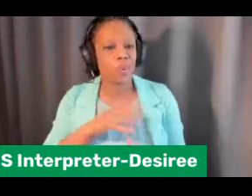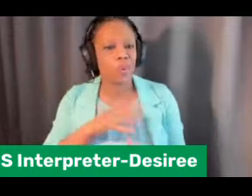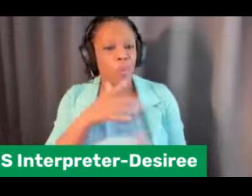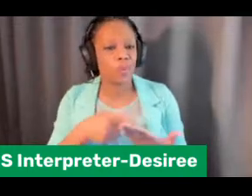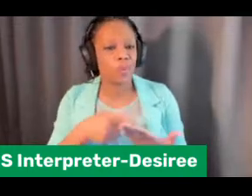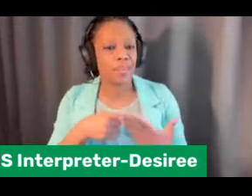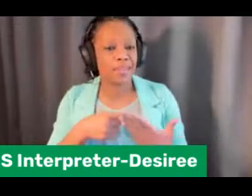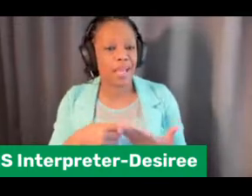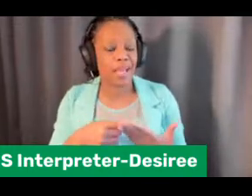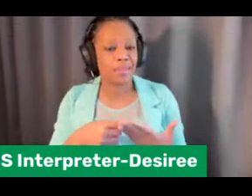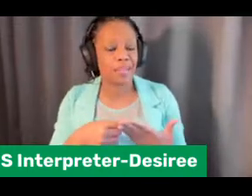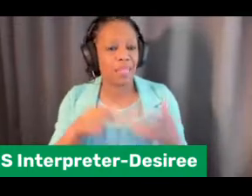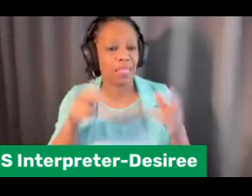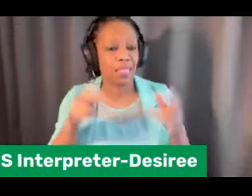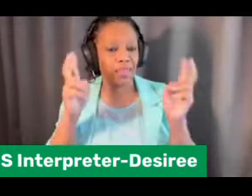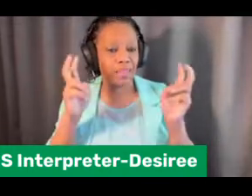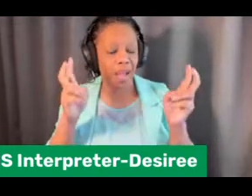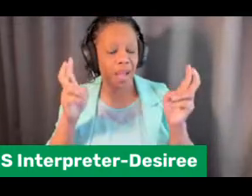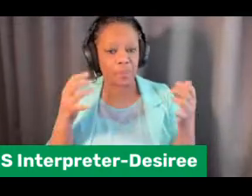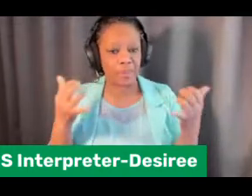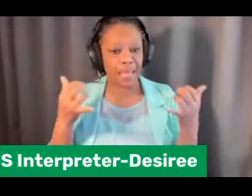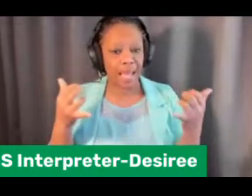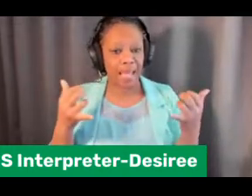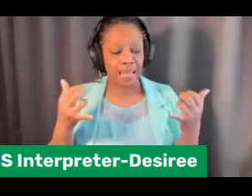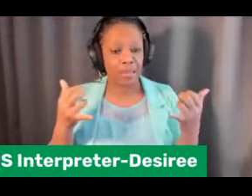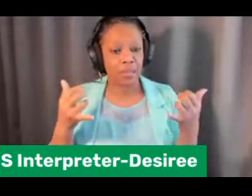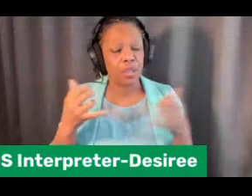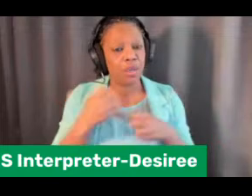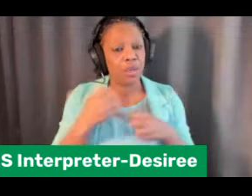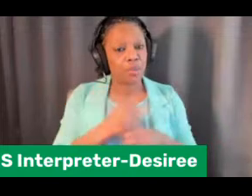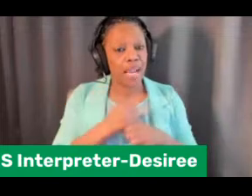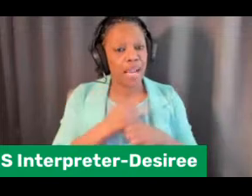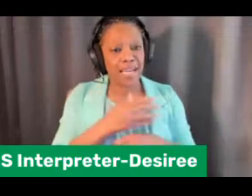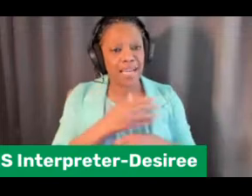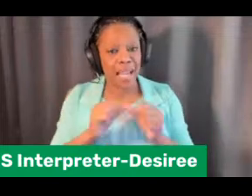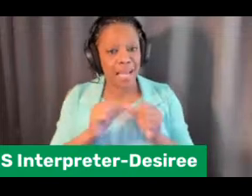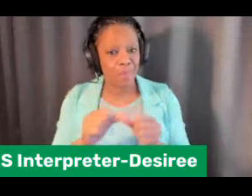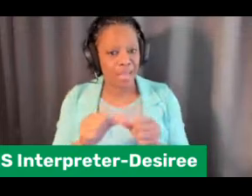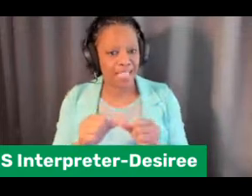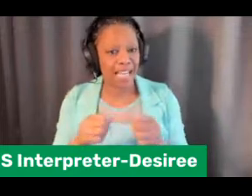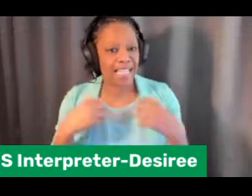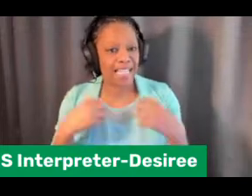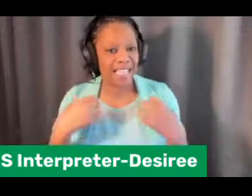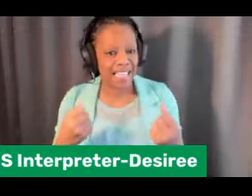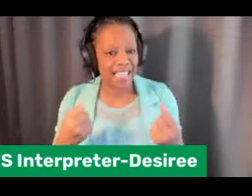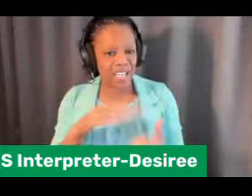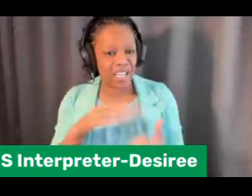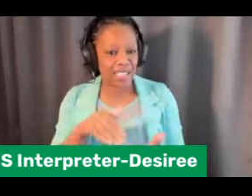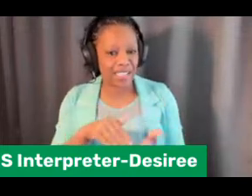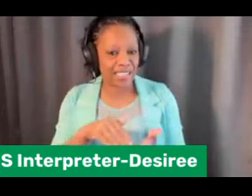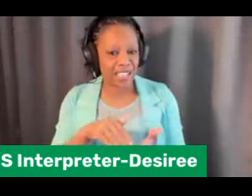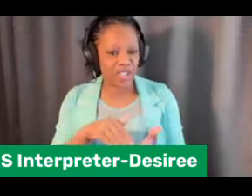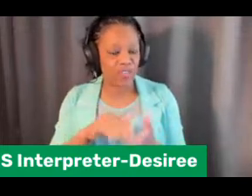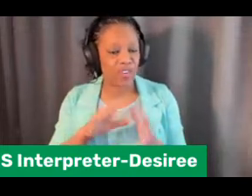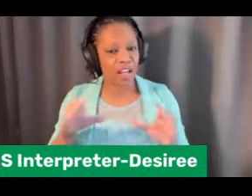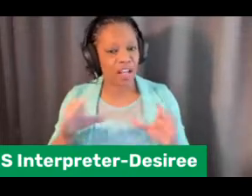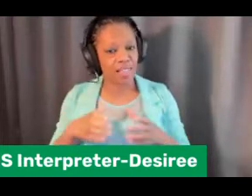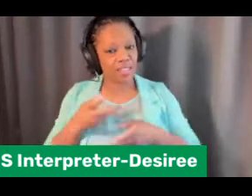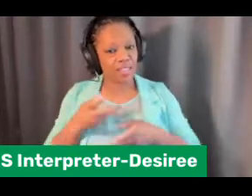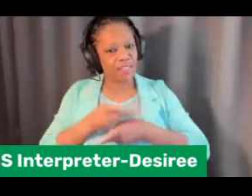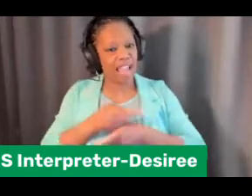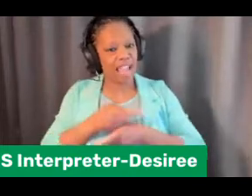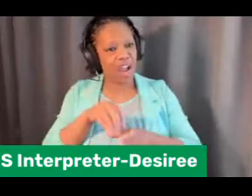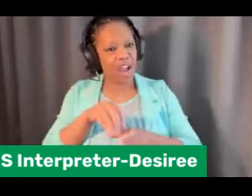today's presentation, Creating and Maintaining Healing-Centered Collective Care in Hostile Times. I